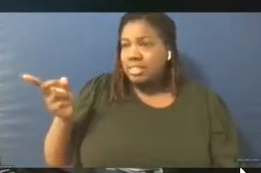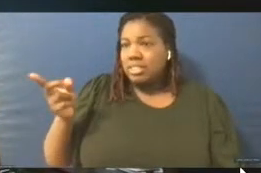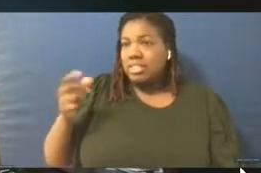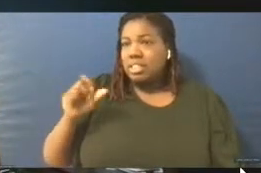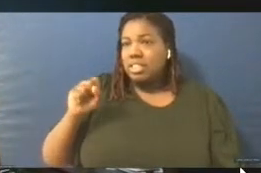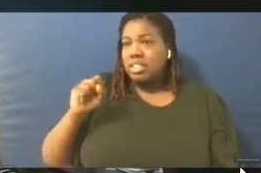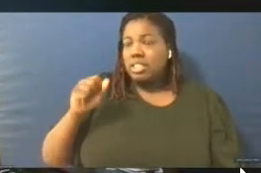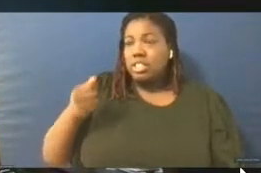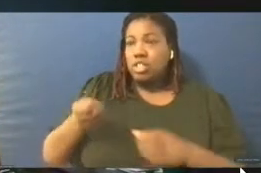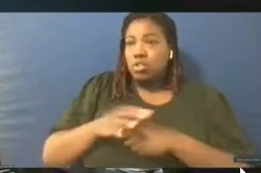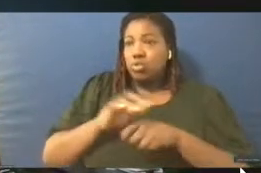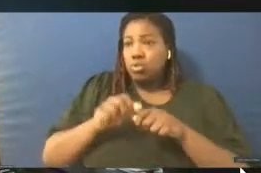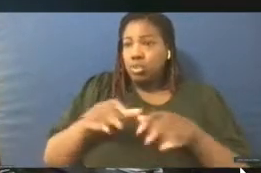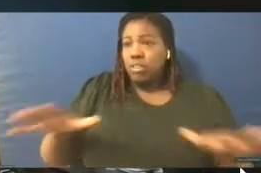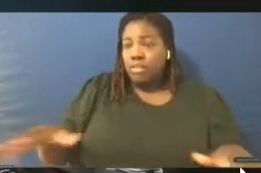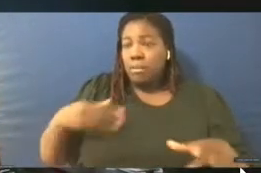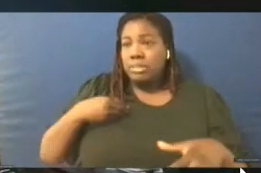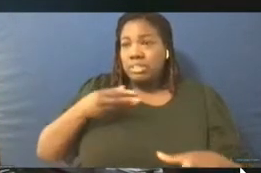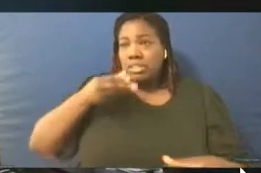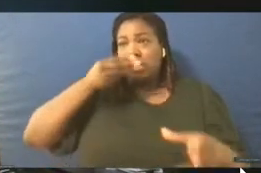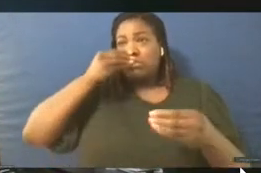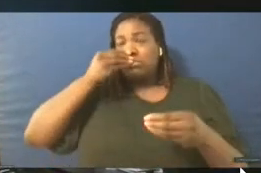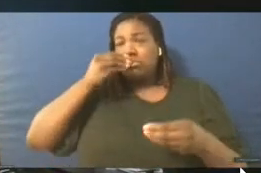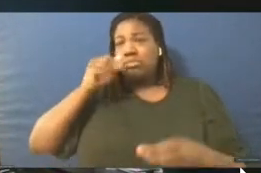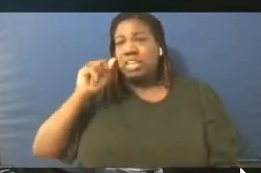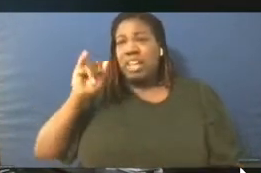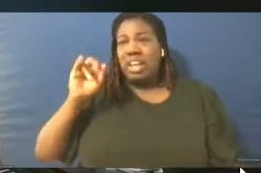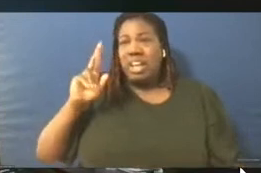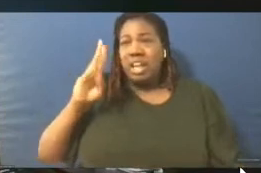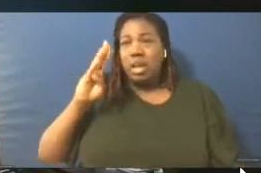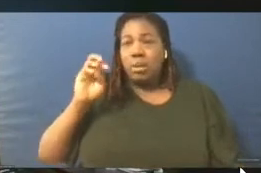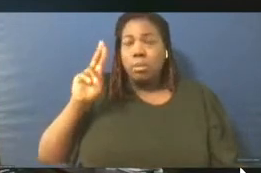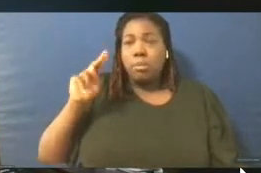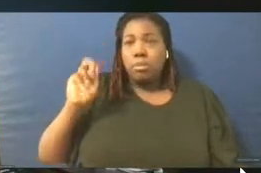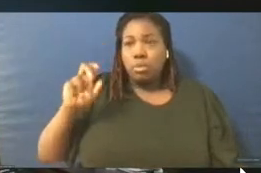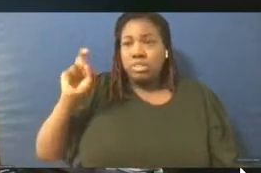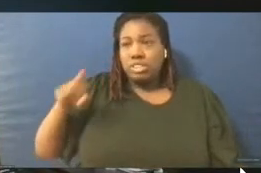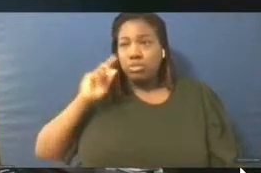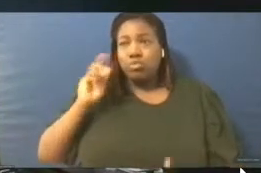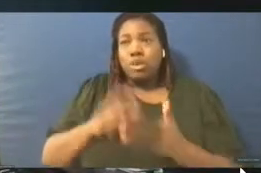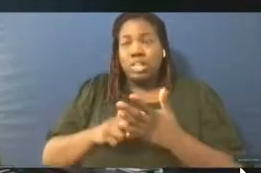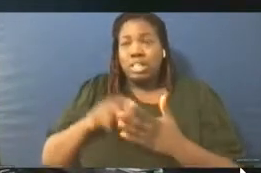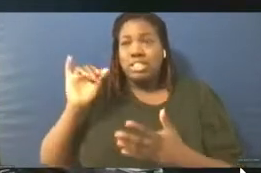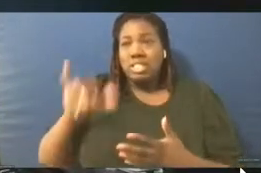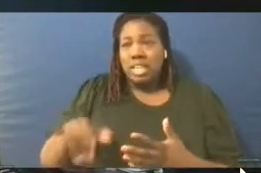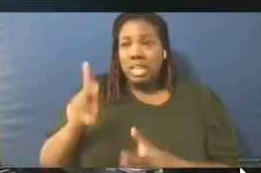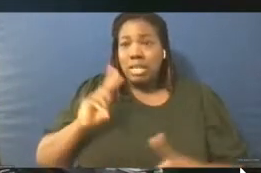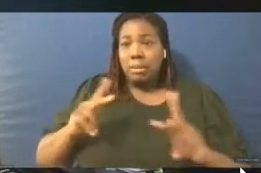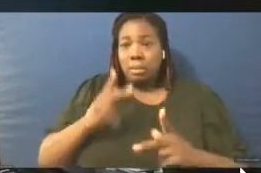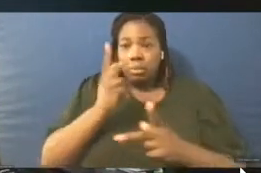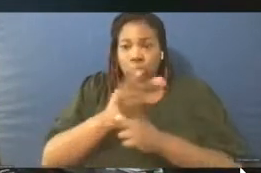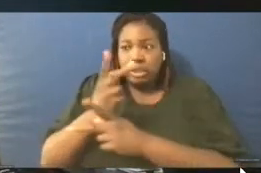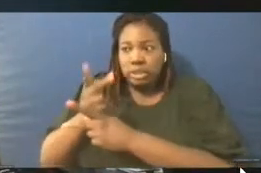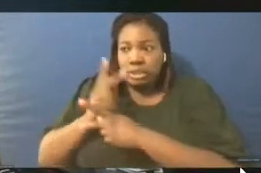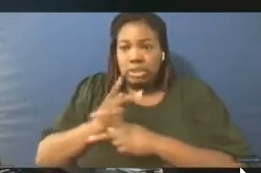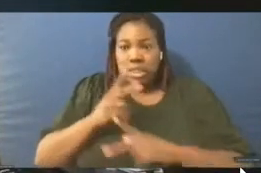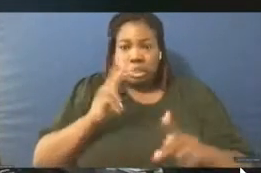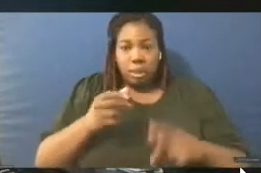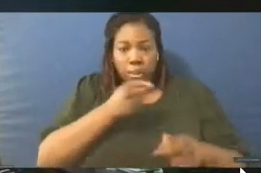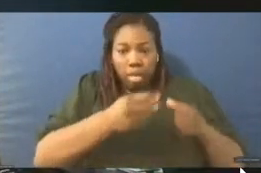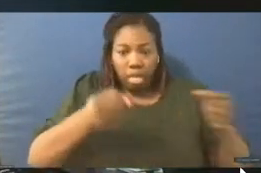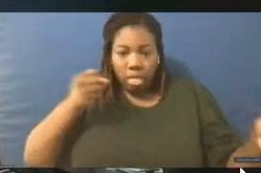SARS-CoV-2 is an airborne pathogen. It needs to be recognized as such. And the people taking care of the folks who are